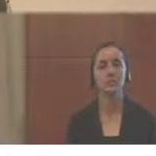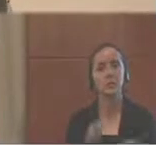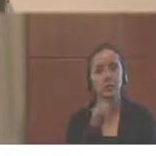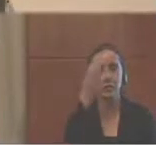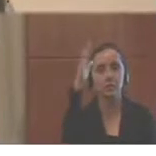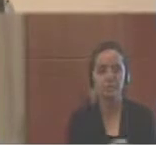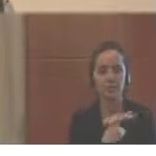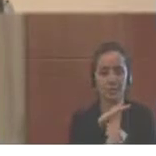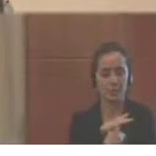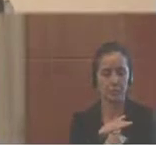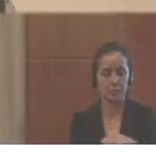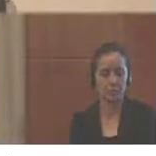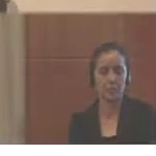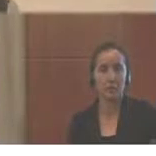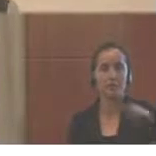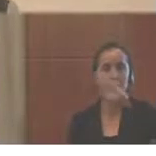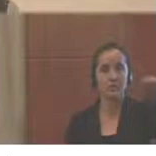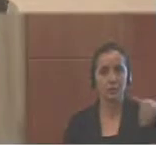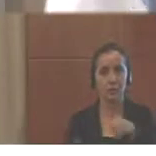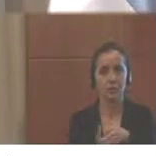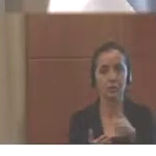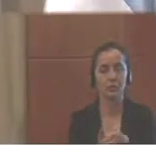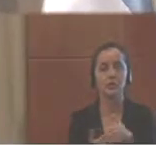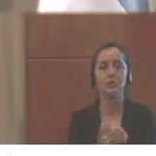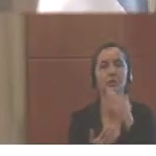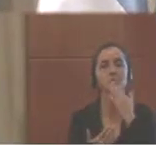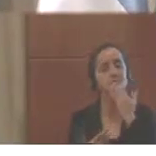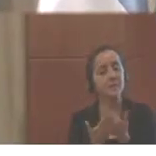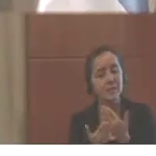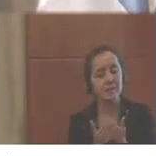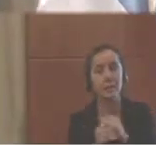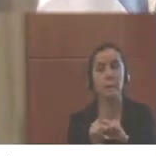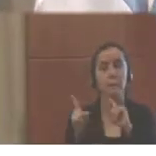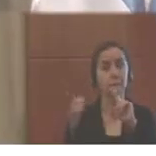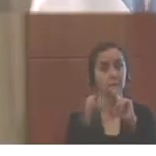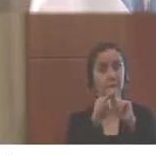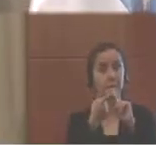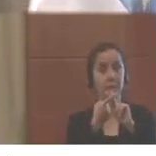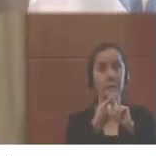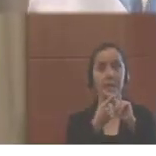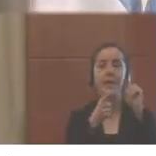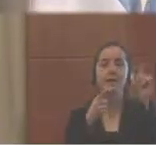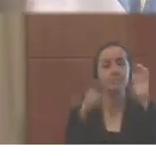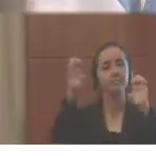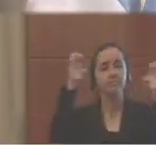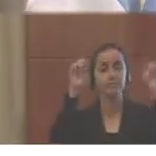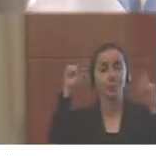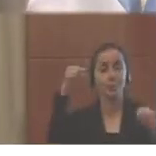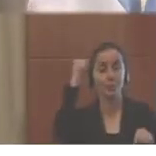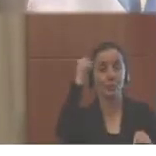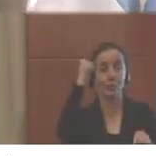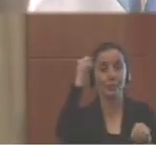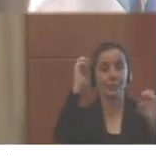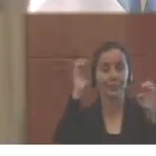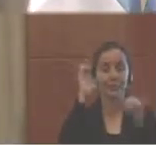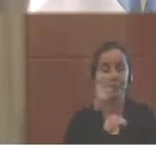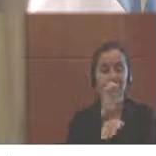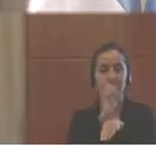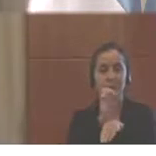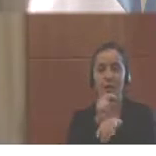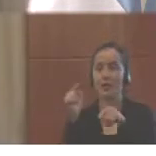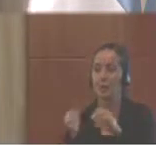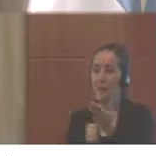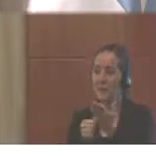Good afternoon, and thank you very much. In the first place, this strategy, thank you to